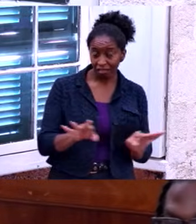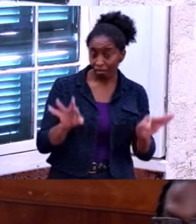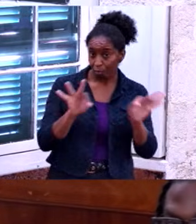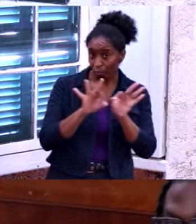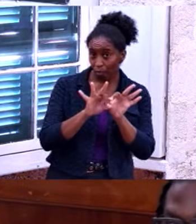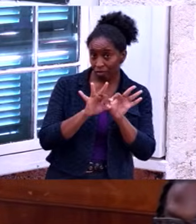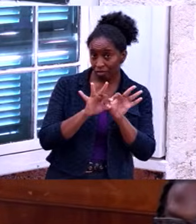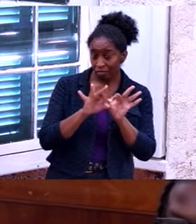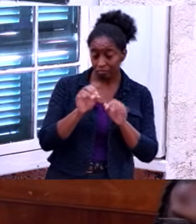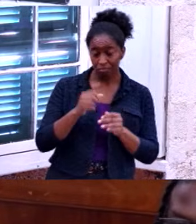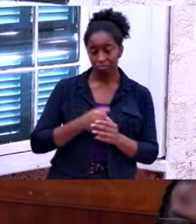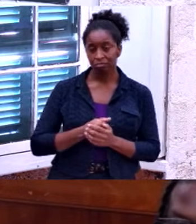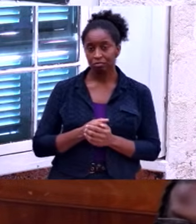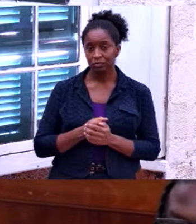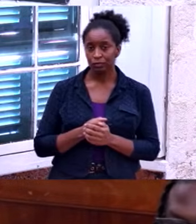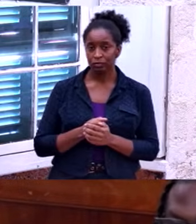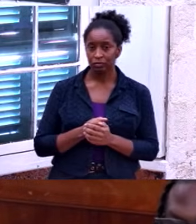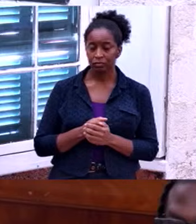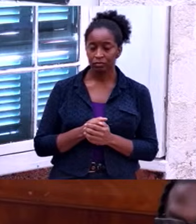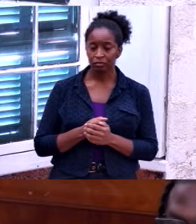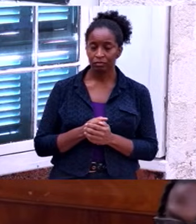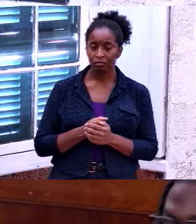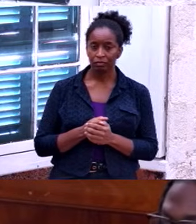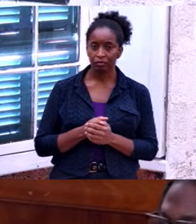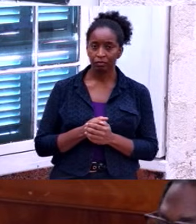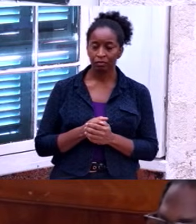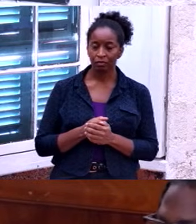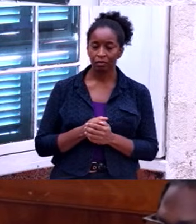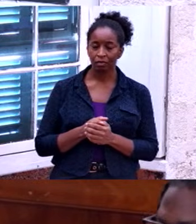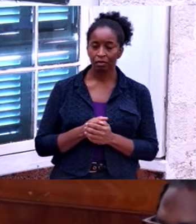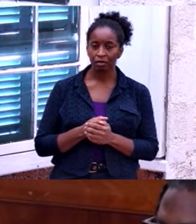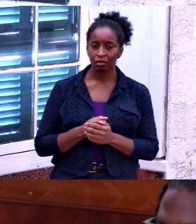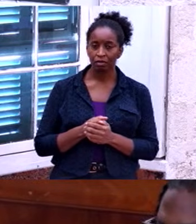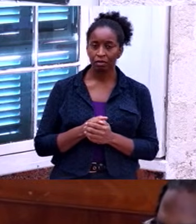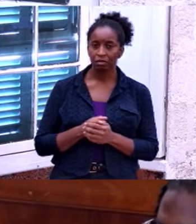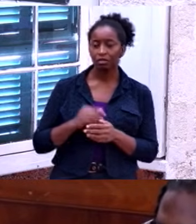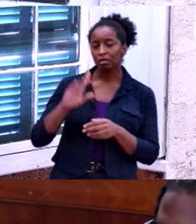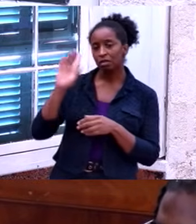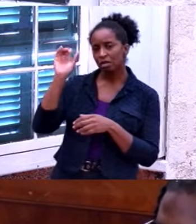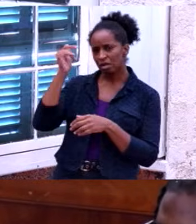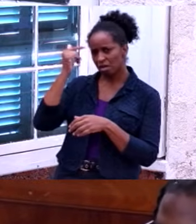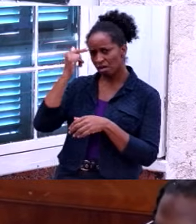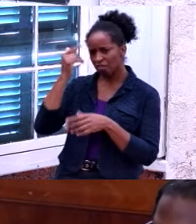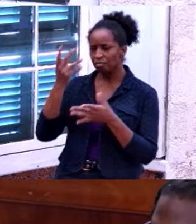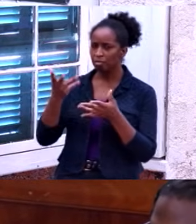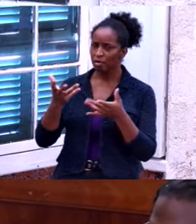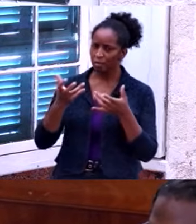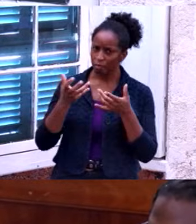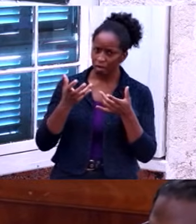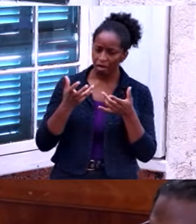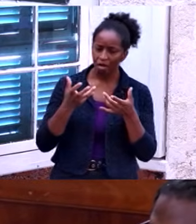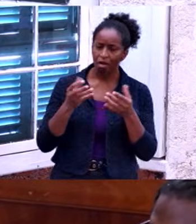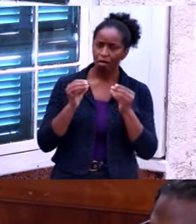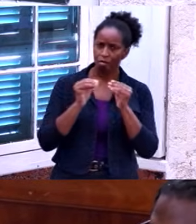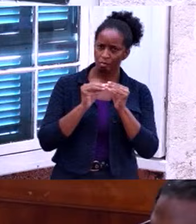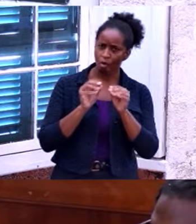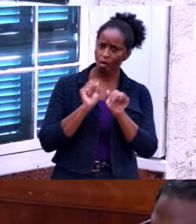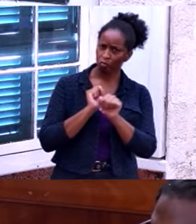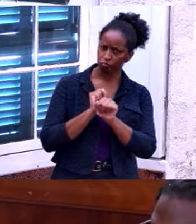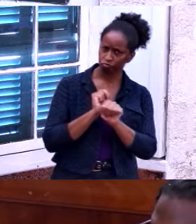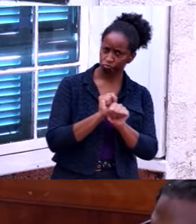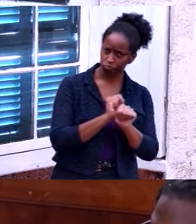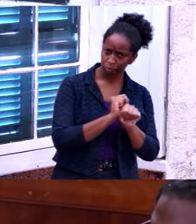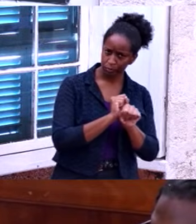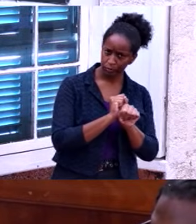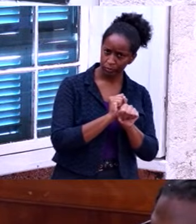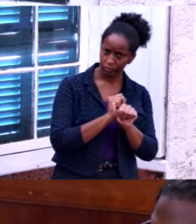I understand that the government has asked for other things to be done. Certainly, coming on to the end of the tenure